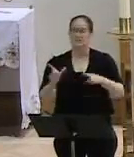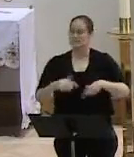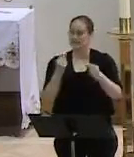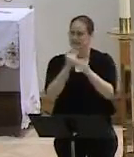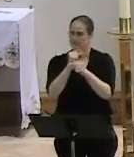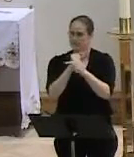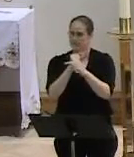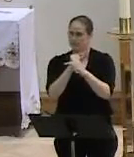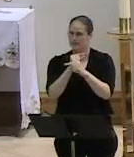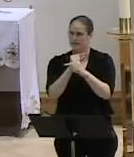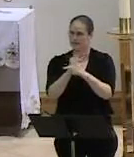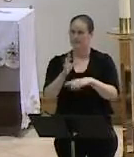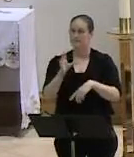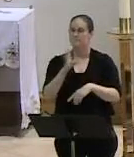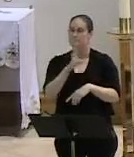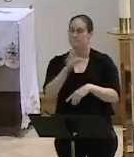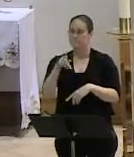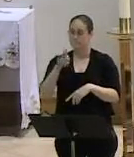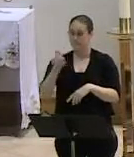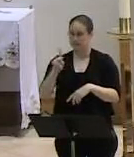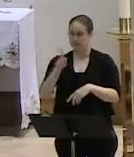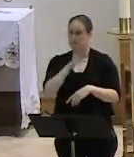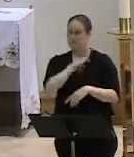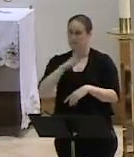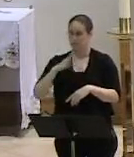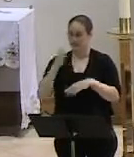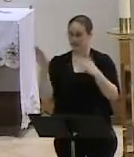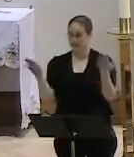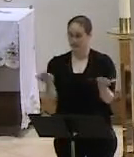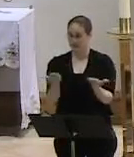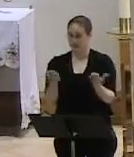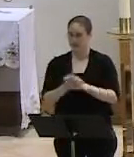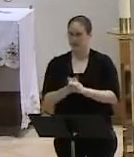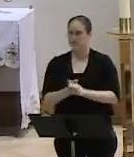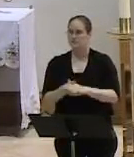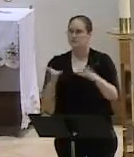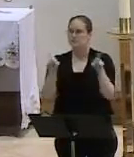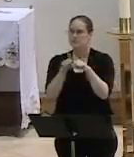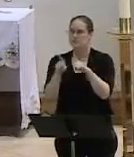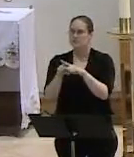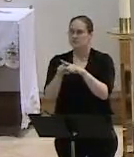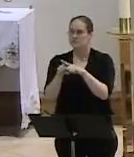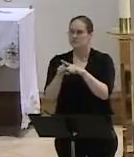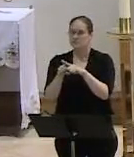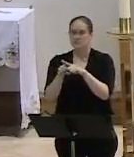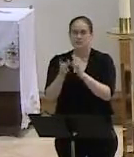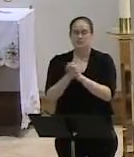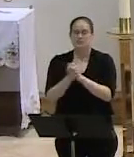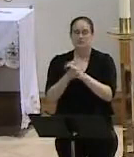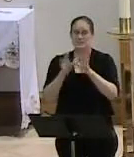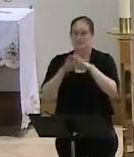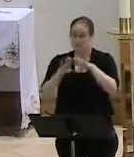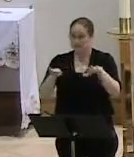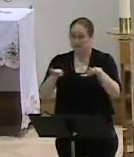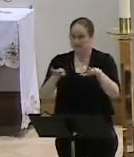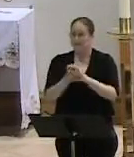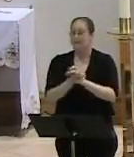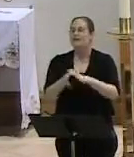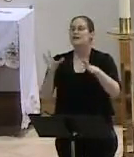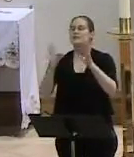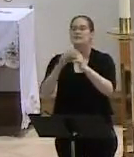with the Devil's Lake Park Board. She has also been a reliable babysitter for many years. Following